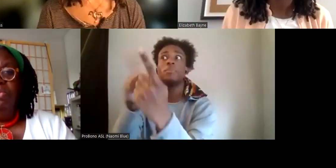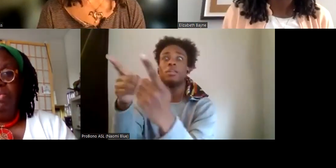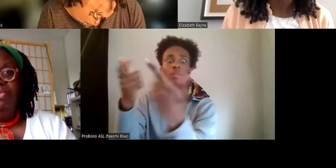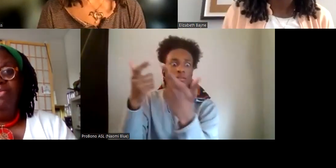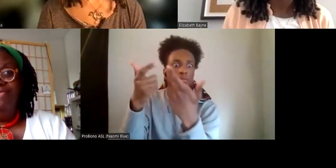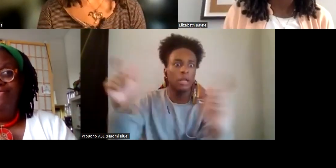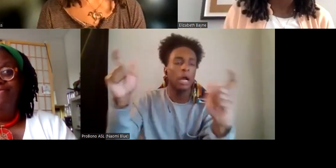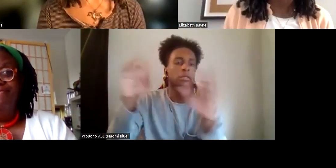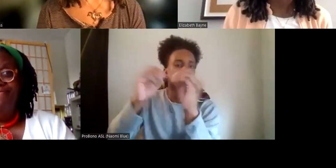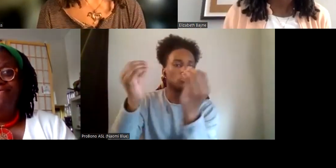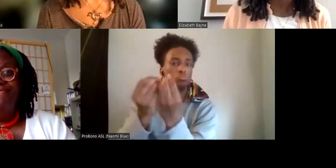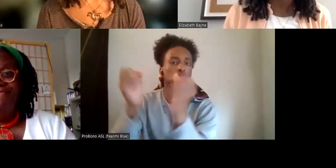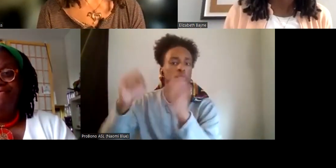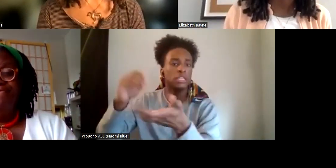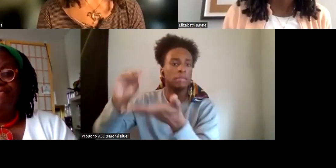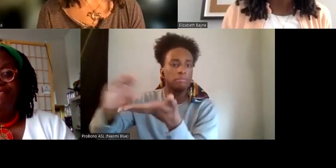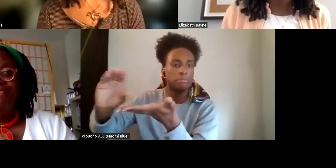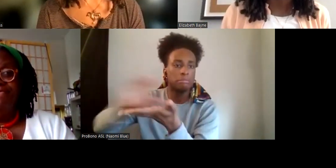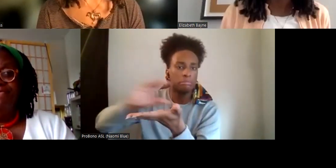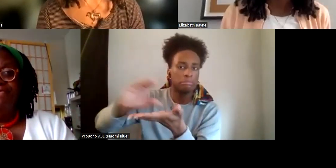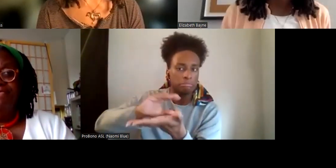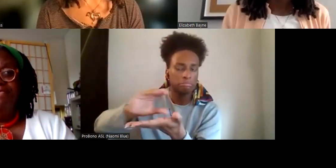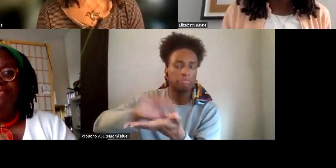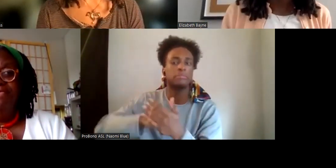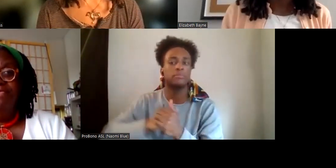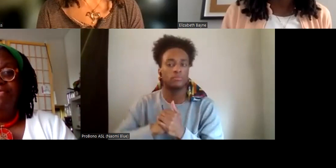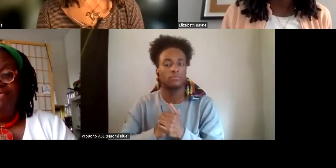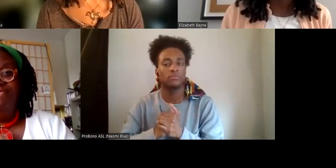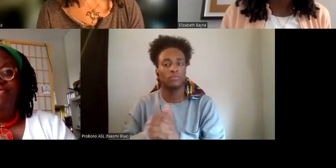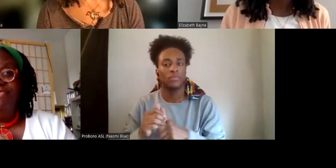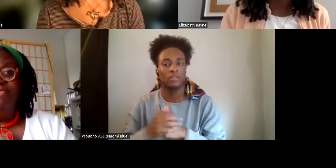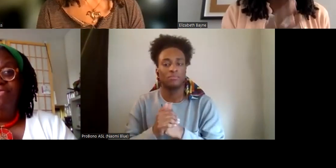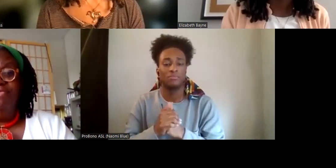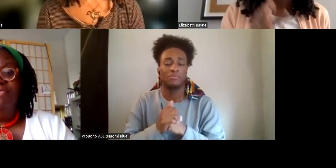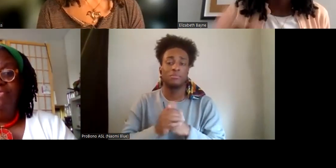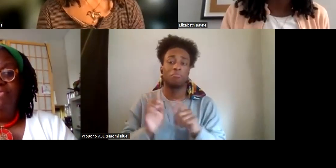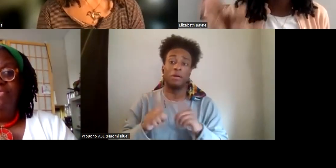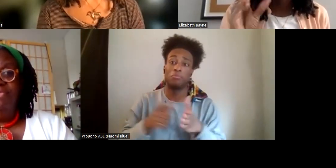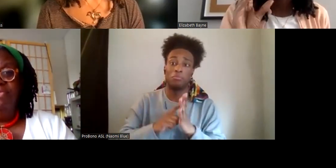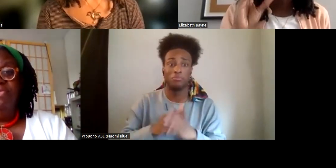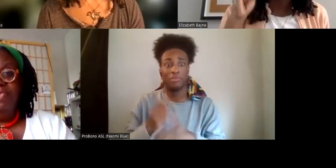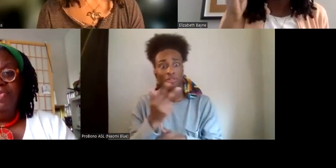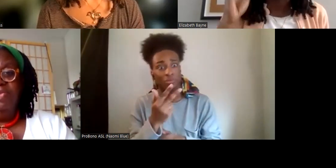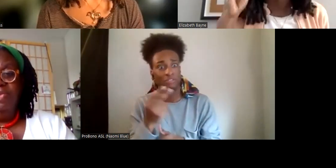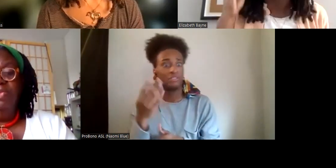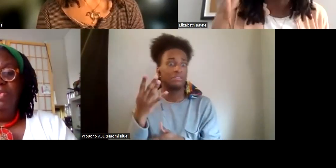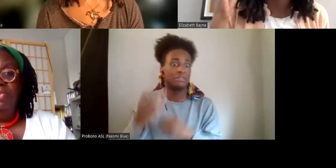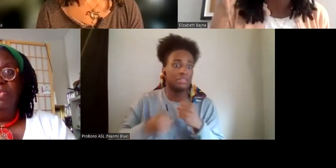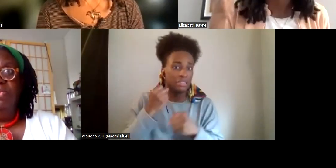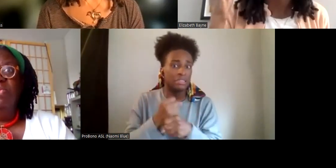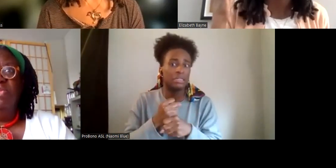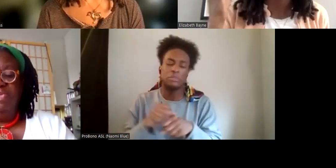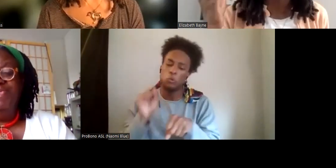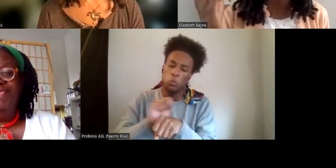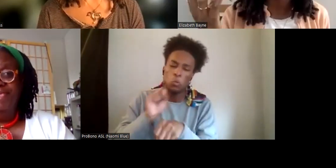box. But yeah, it took 3 or 4 years for me to raise the funding and figure out who was the